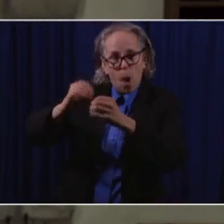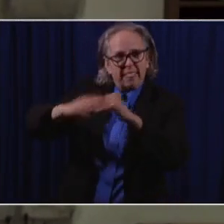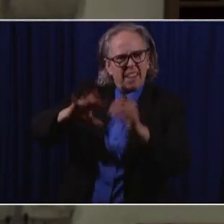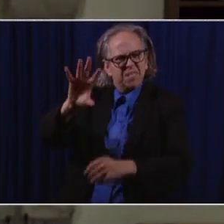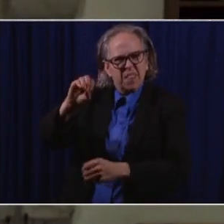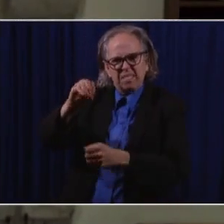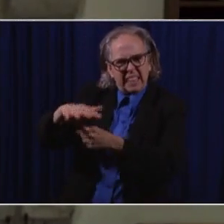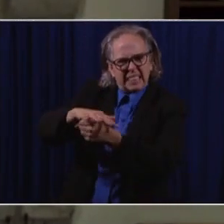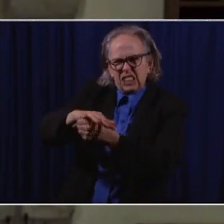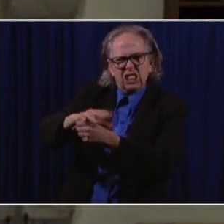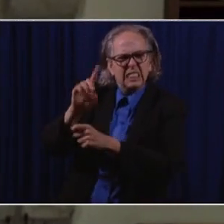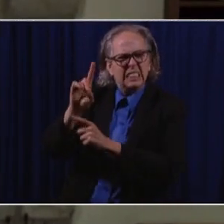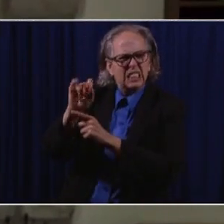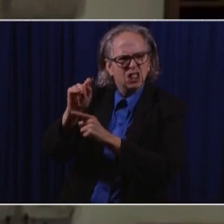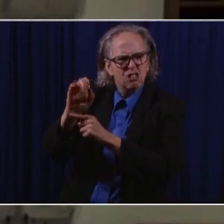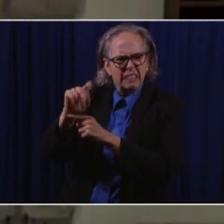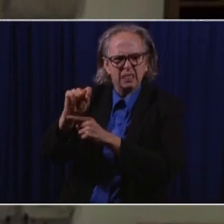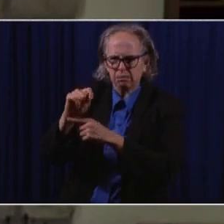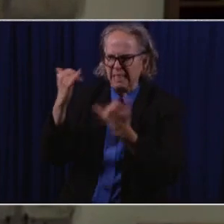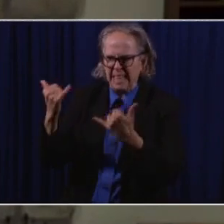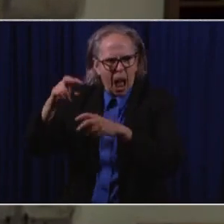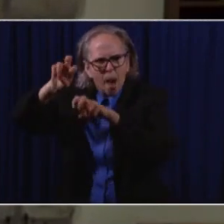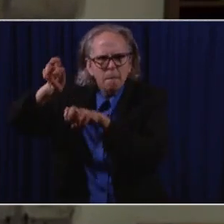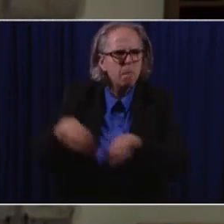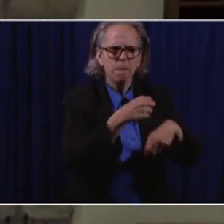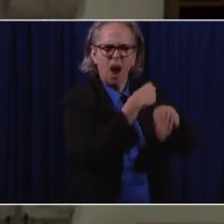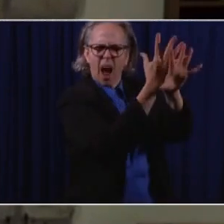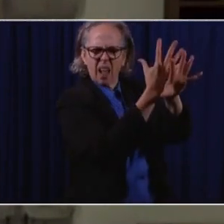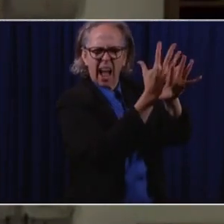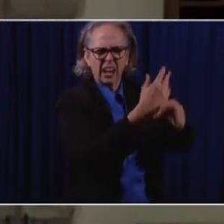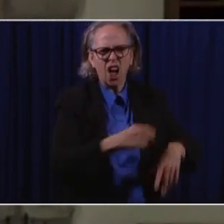students unable to attend in-person classes.